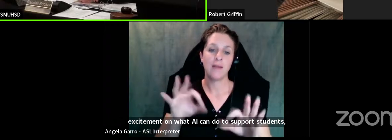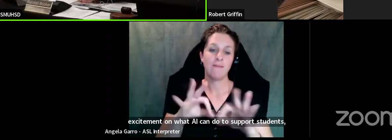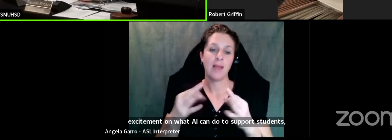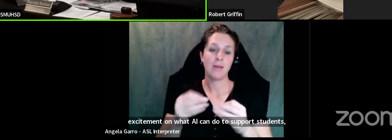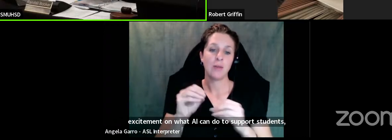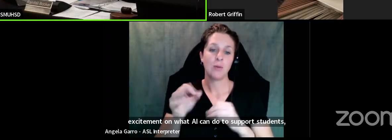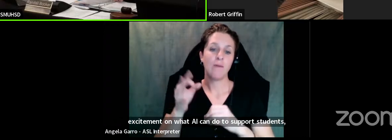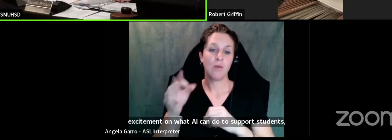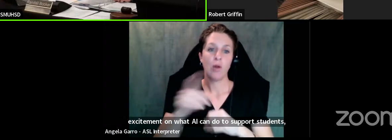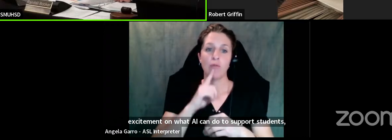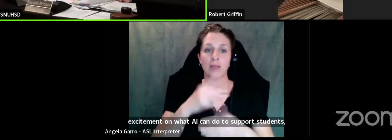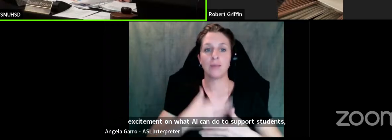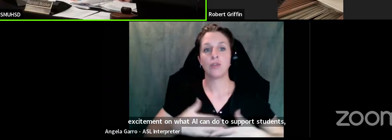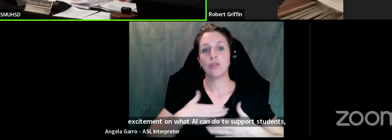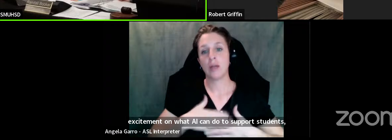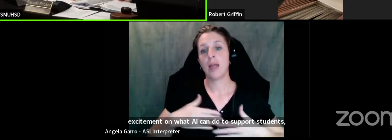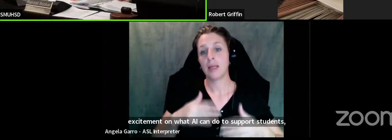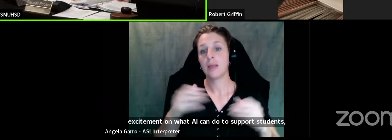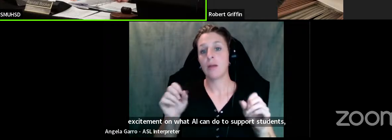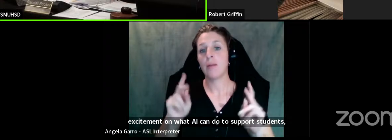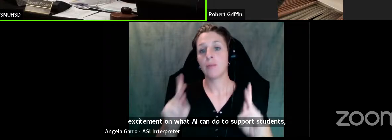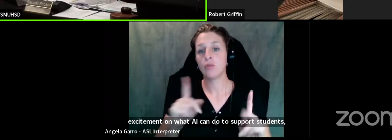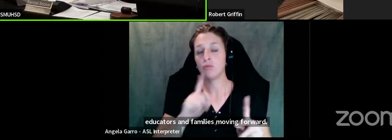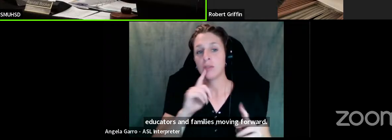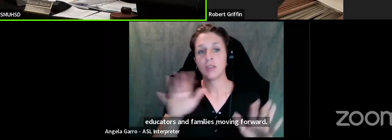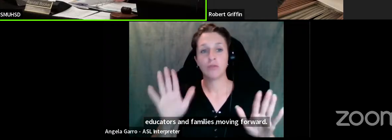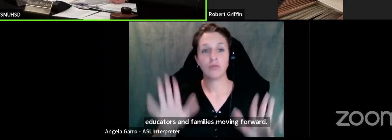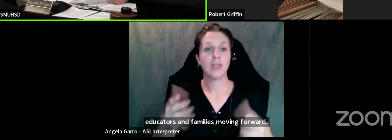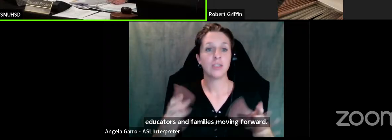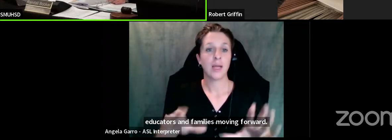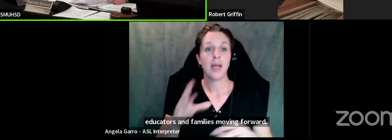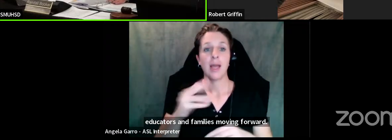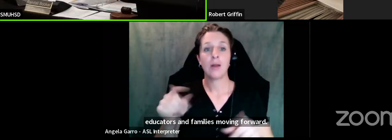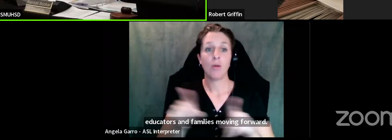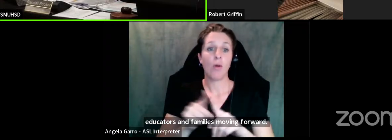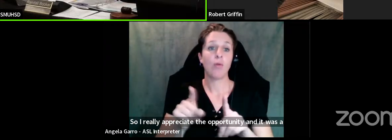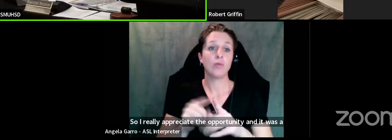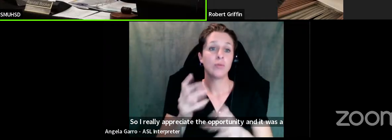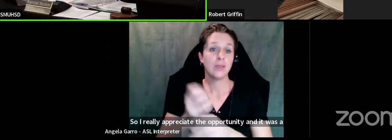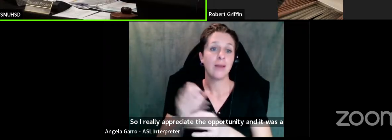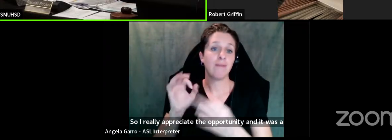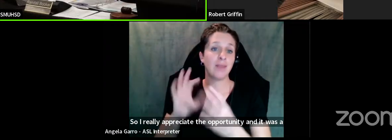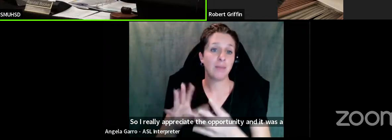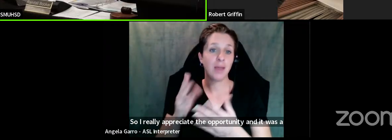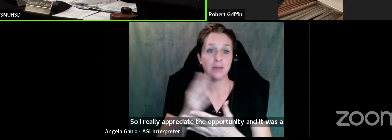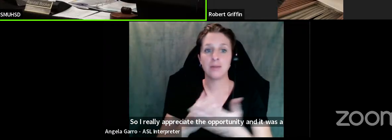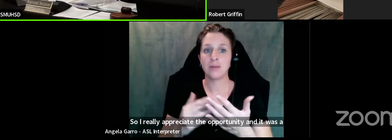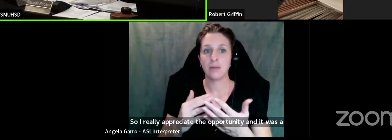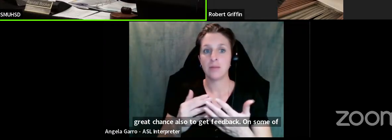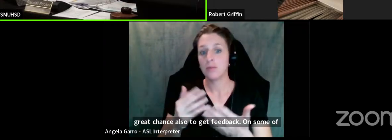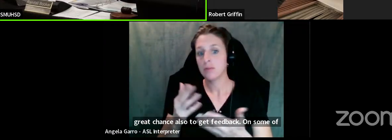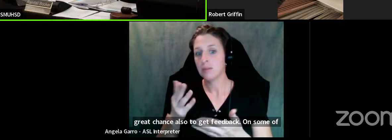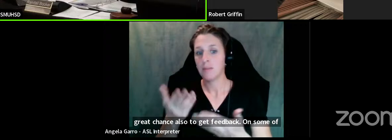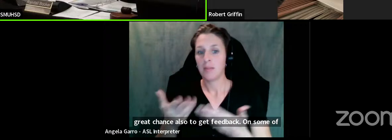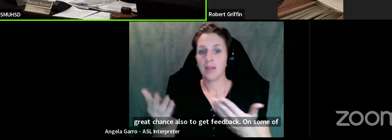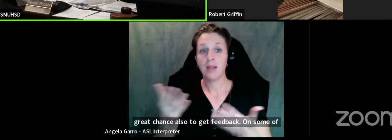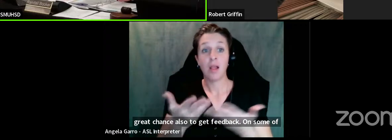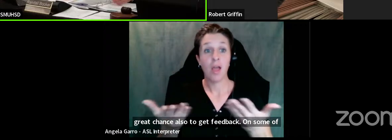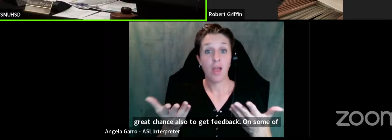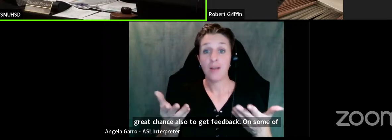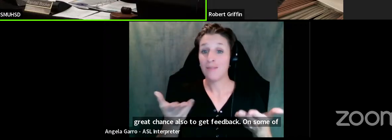really appreciated the opportunity, and it was a great chance also to get feedback on some of the things, a lot of the things we're doing